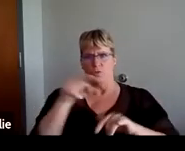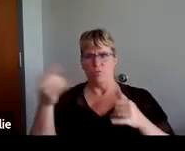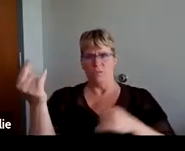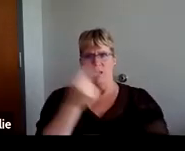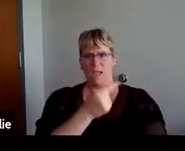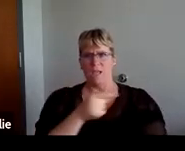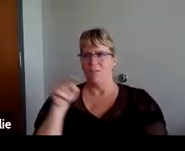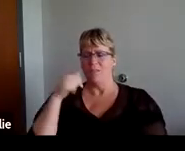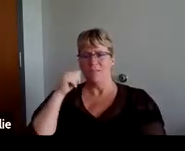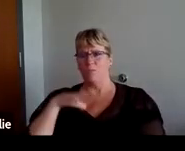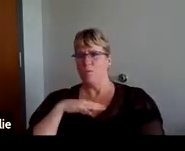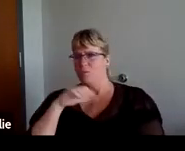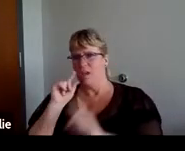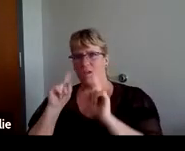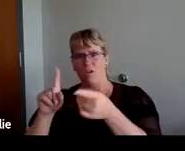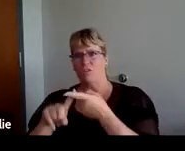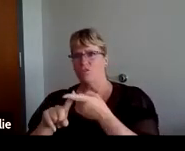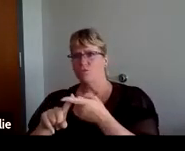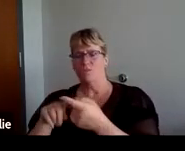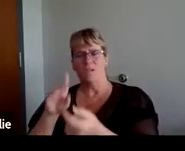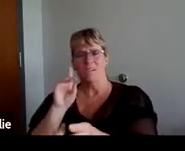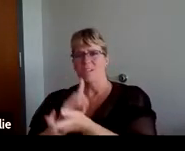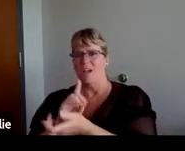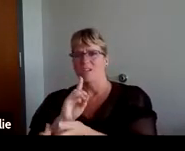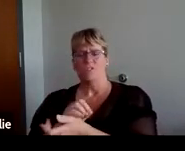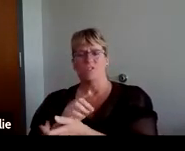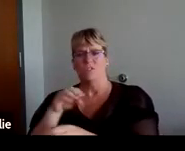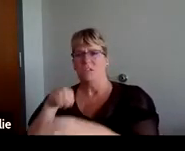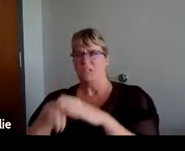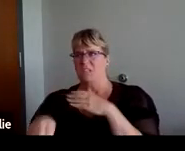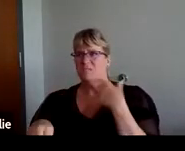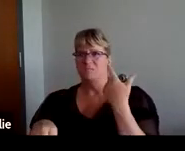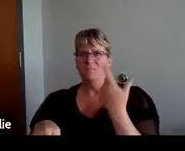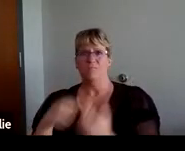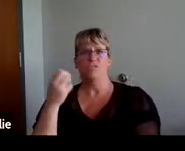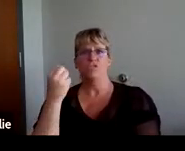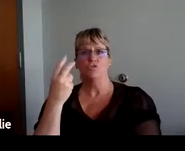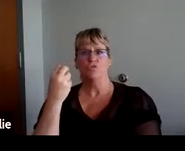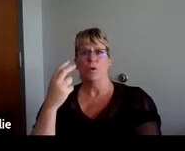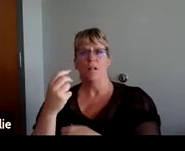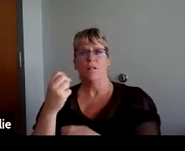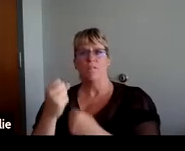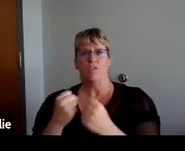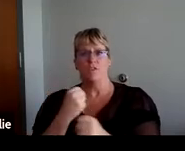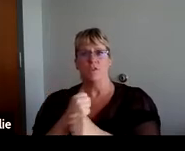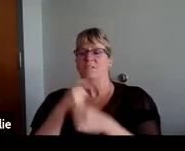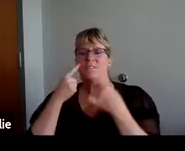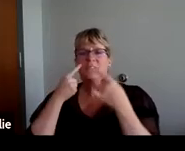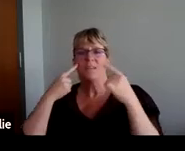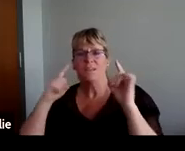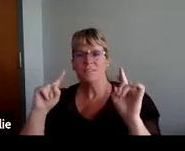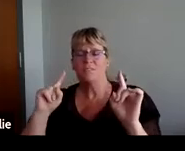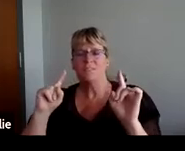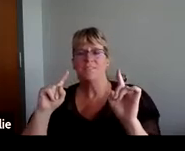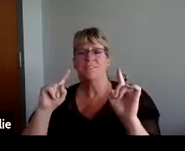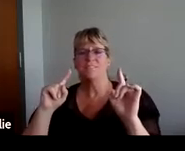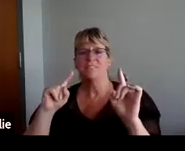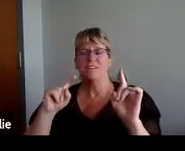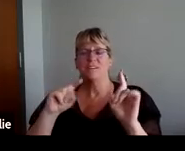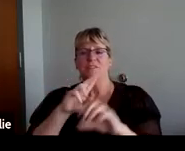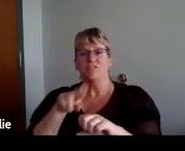she hasn't been to her primary care practitioner in 12 years. She's highly successful. She's been on a course